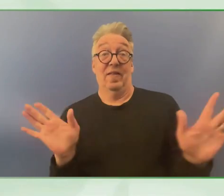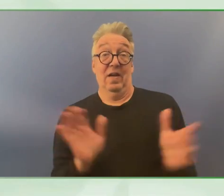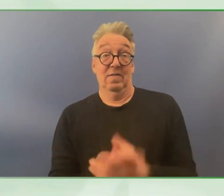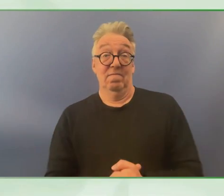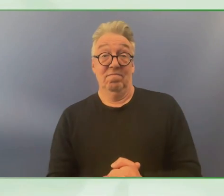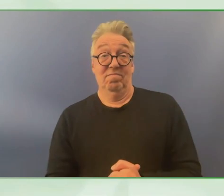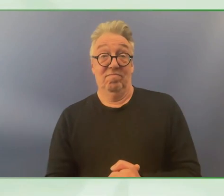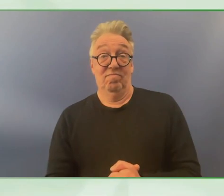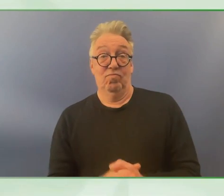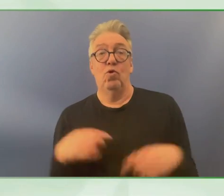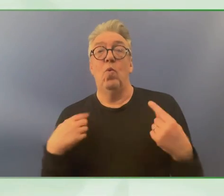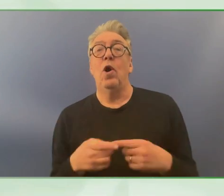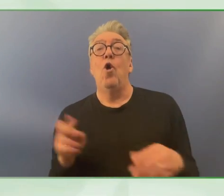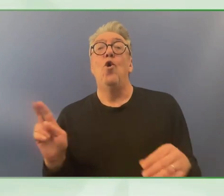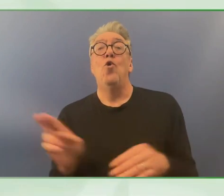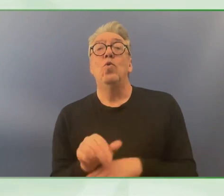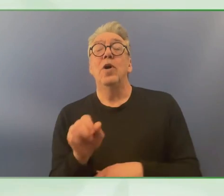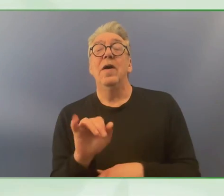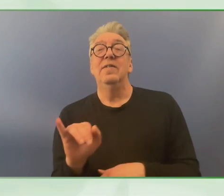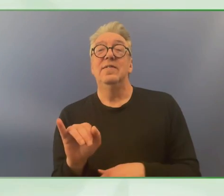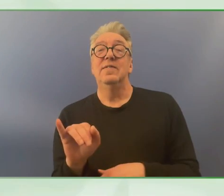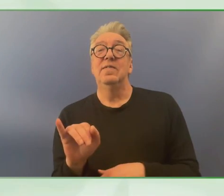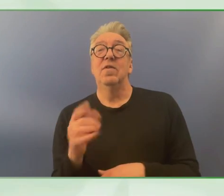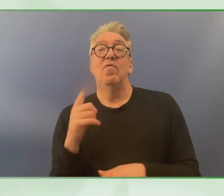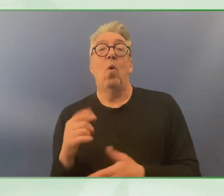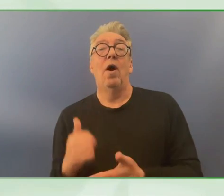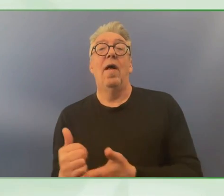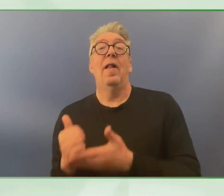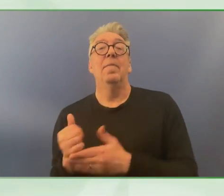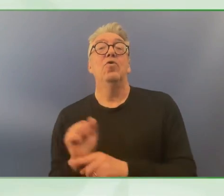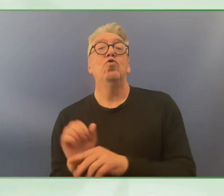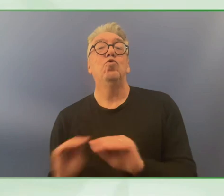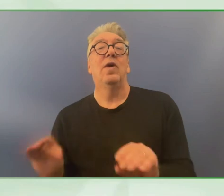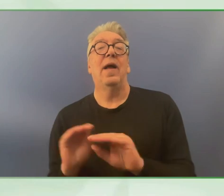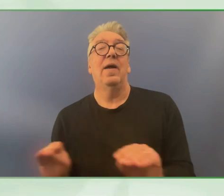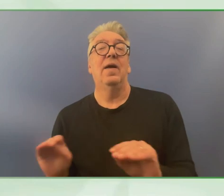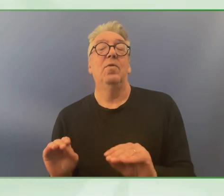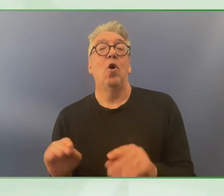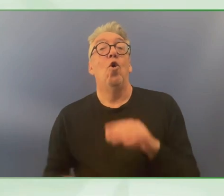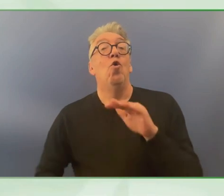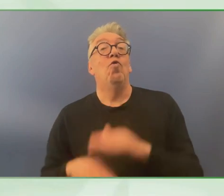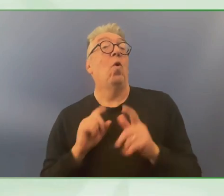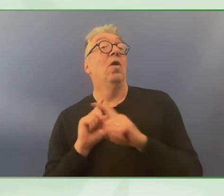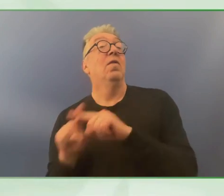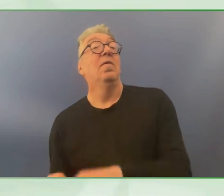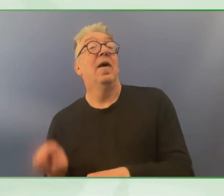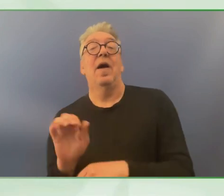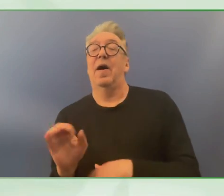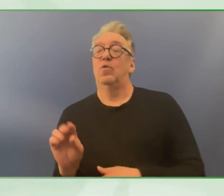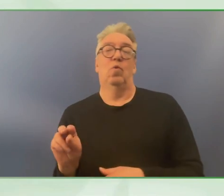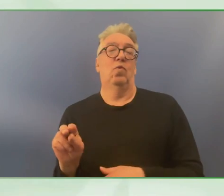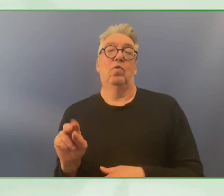it as a supplementary training mechanism, not as a full-time training mechanism. So whatever we are training people on, we are also adding